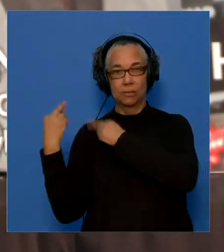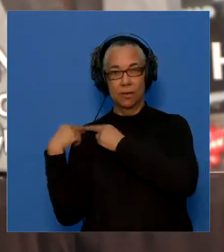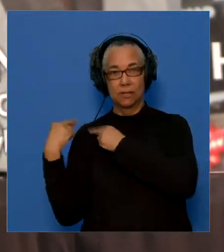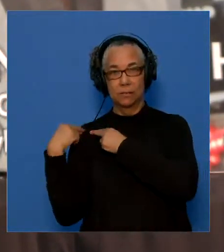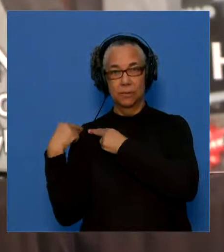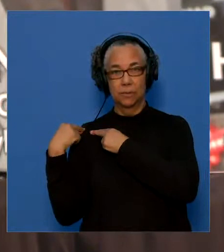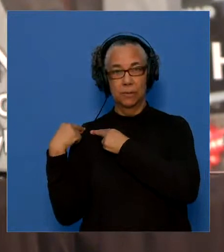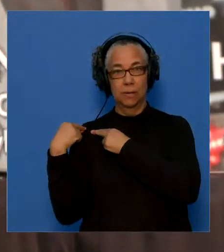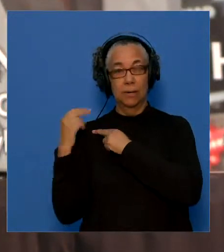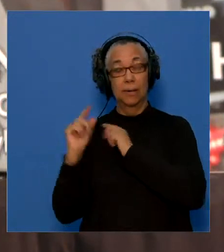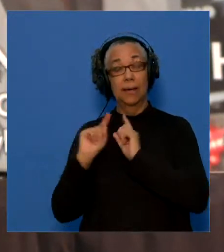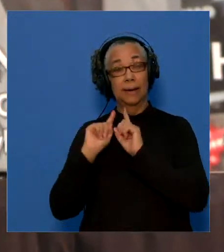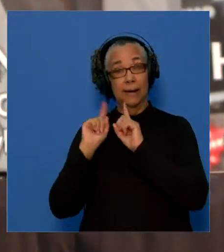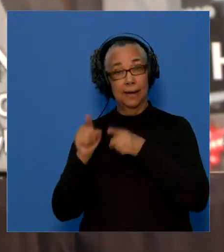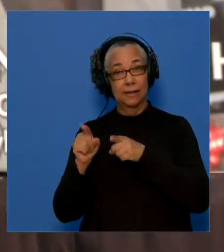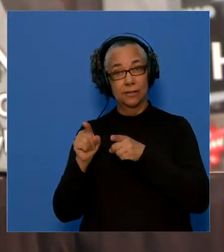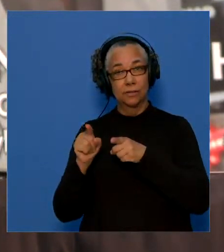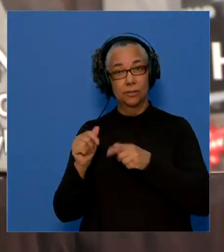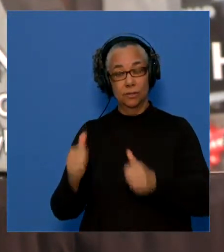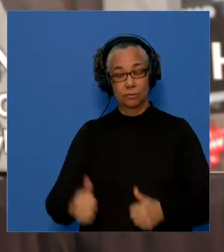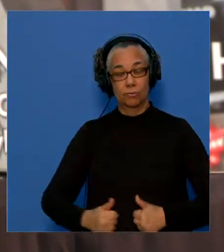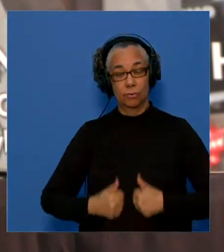the residents of Bermuda.